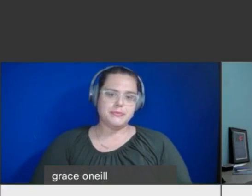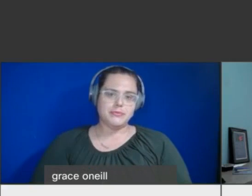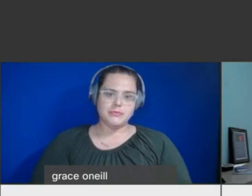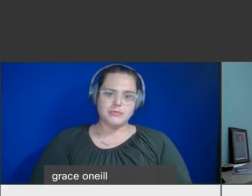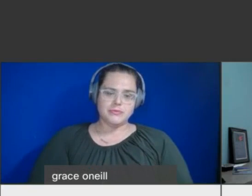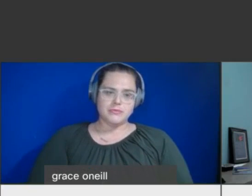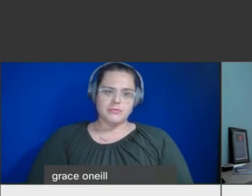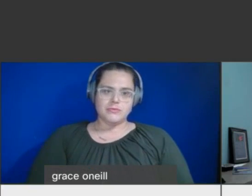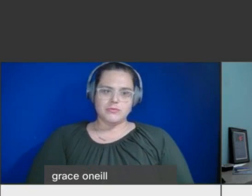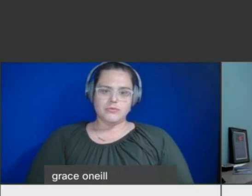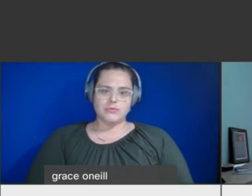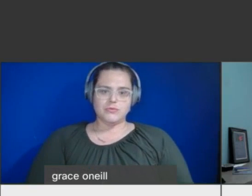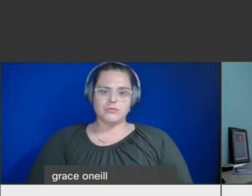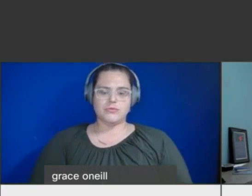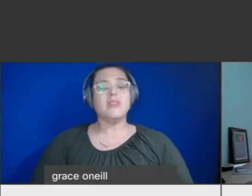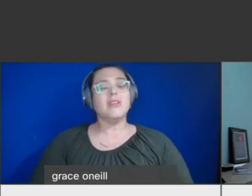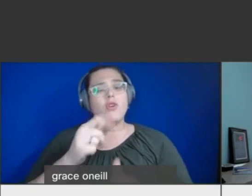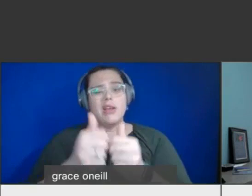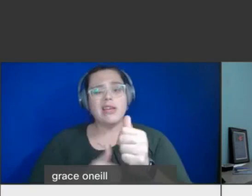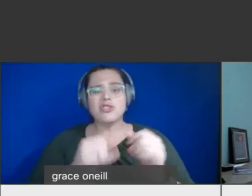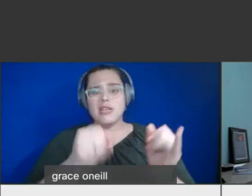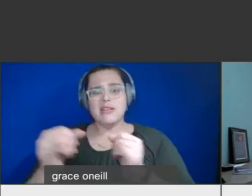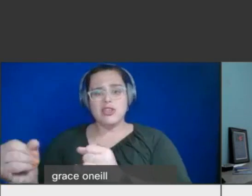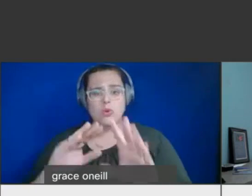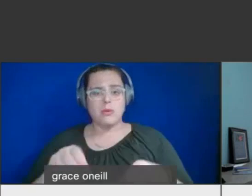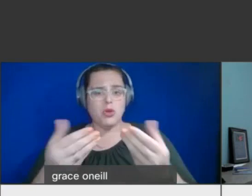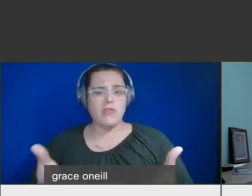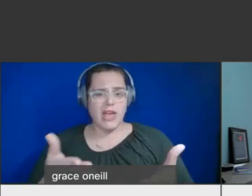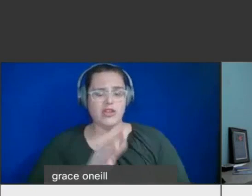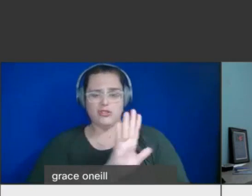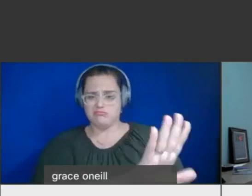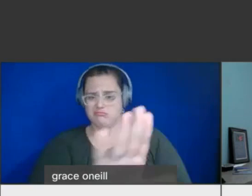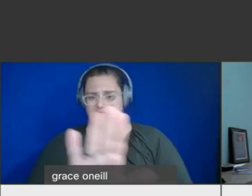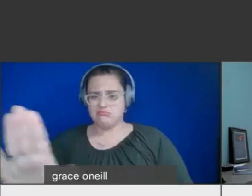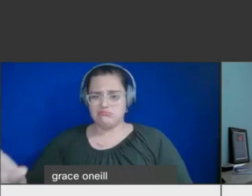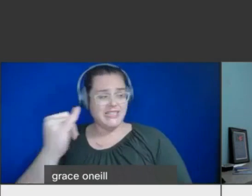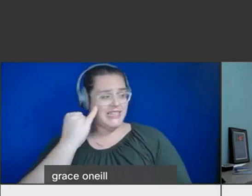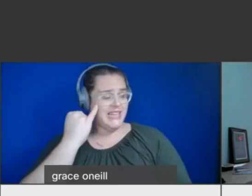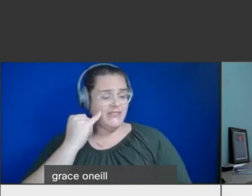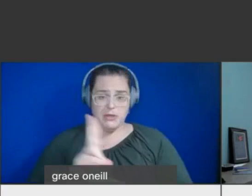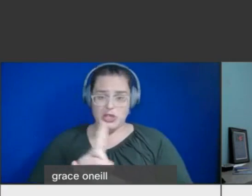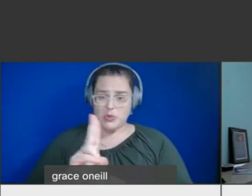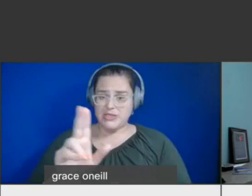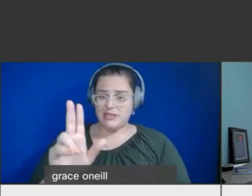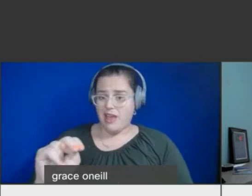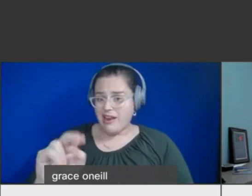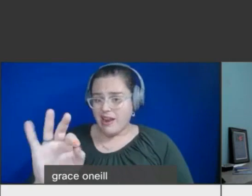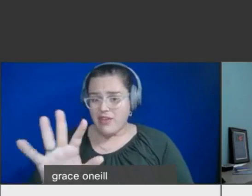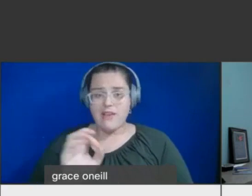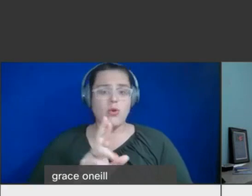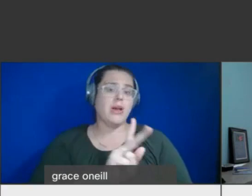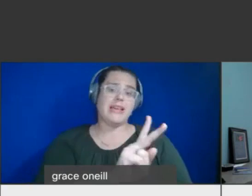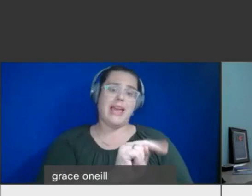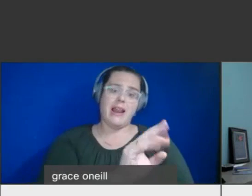And I don't know, for each individual provider if they've been using the N95 or KN95